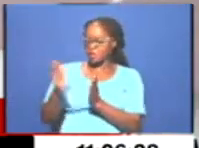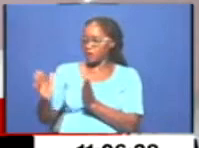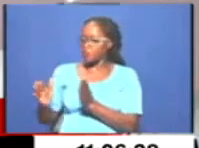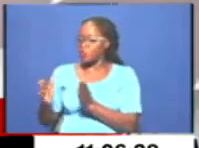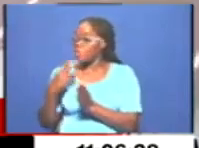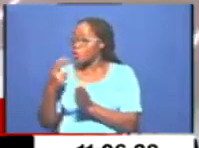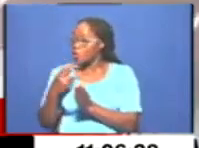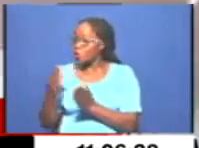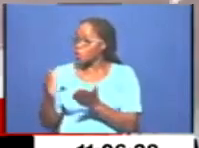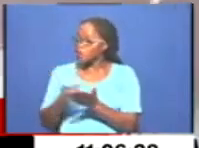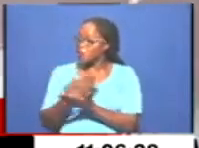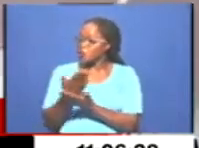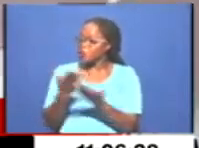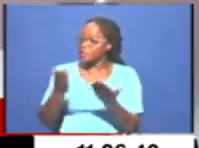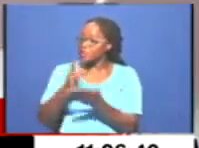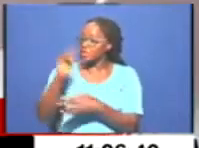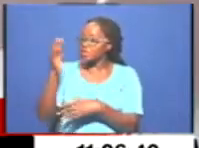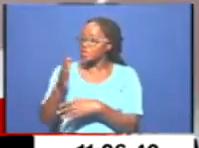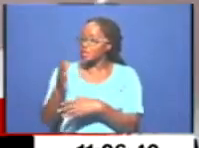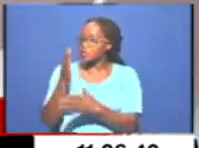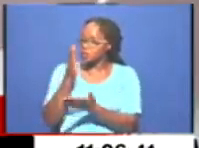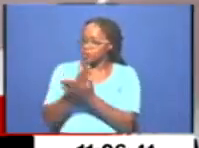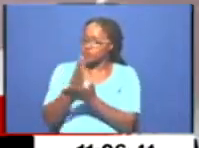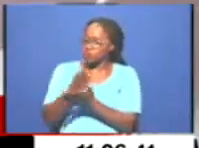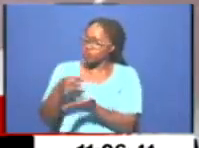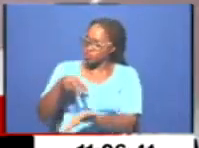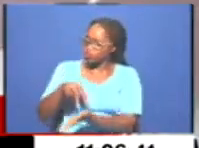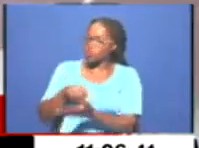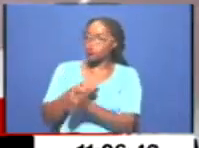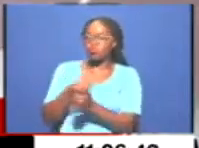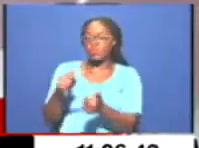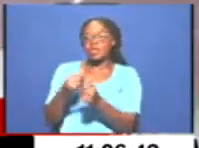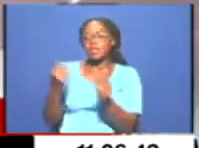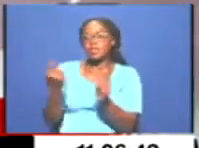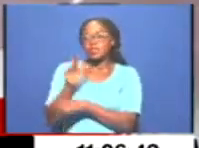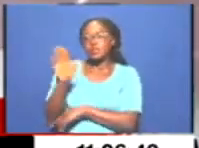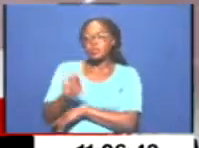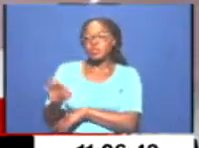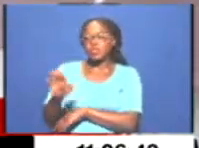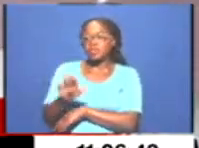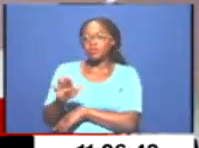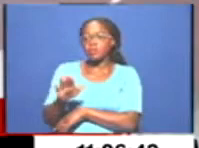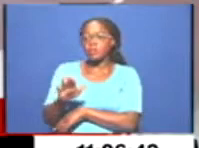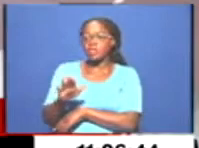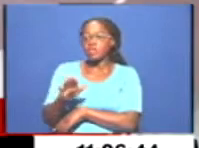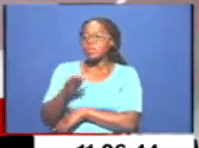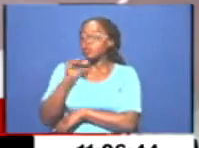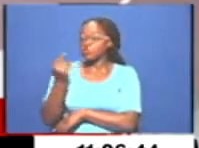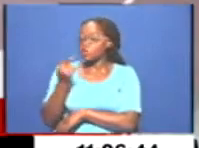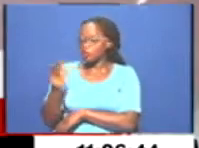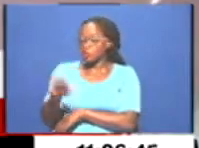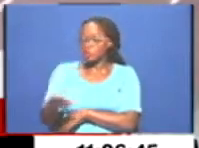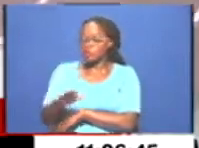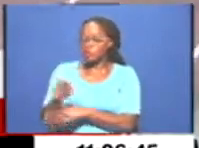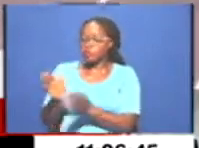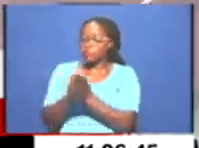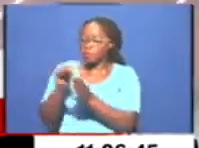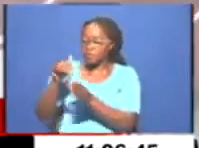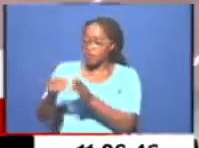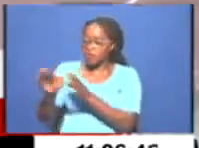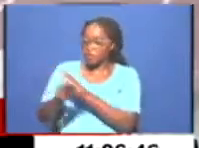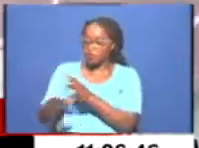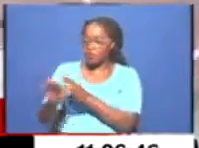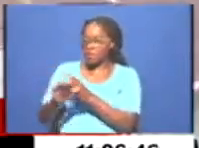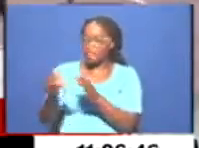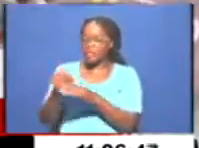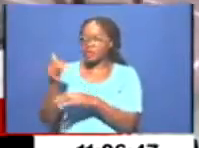these Kenyans who have really stood out in terms of different areas. And it's not really at the pitch. It's within the pitch, like we did after